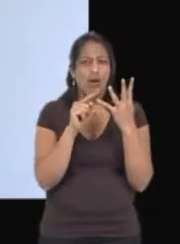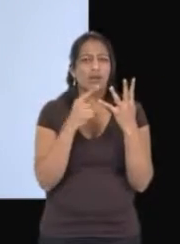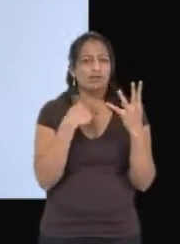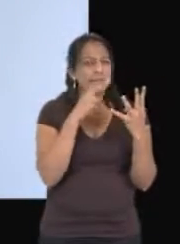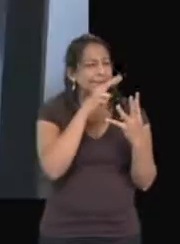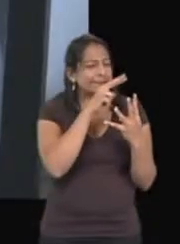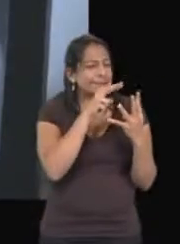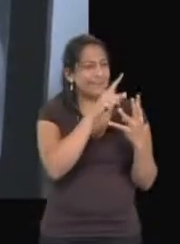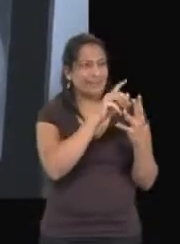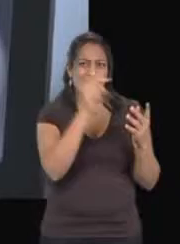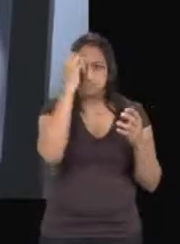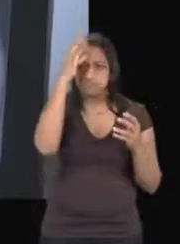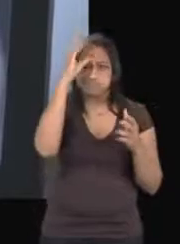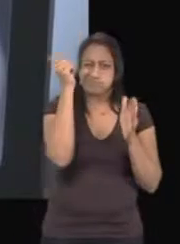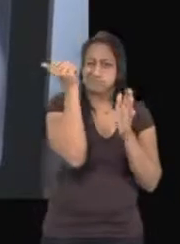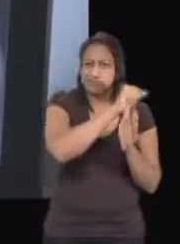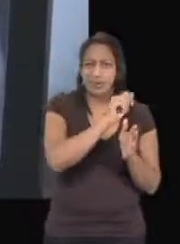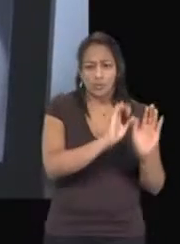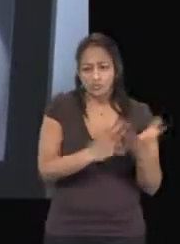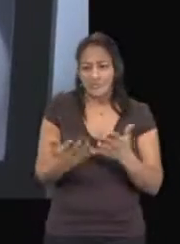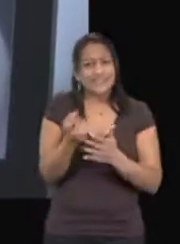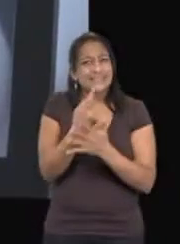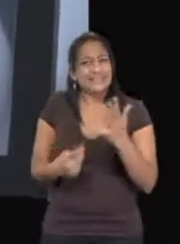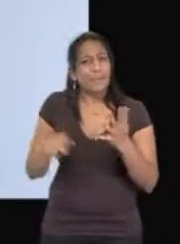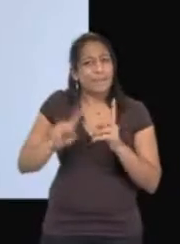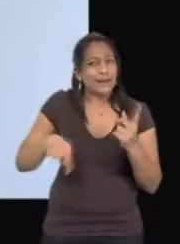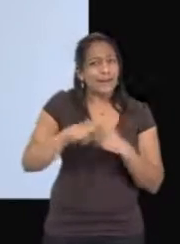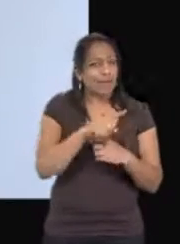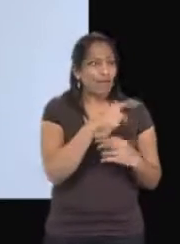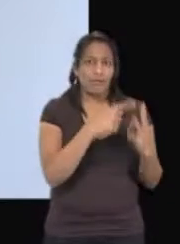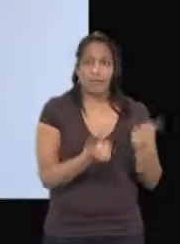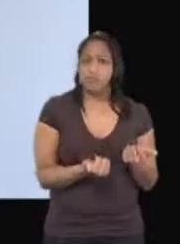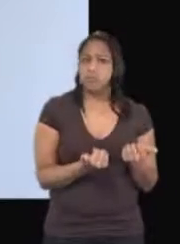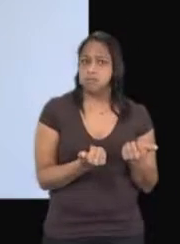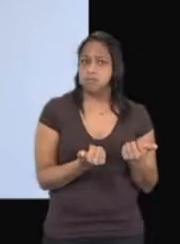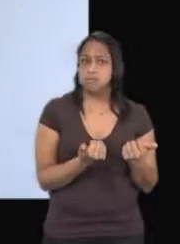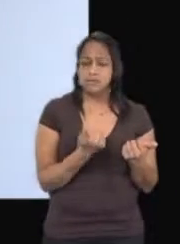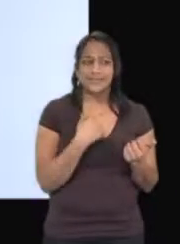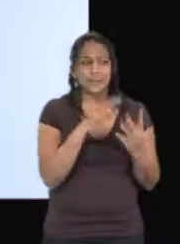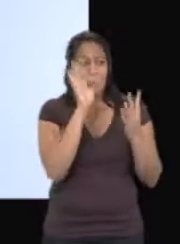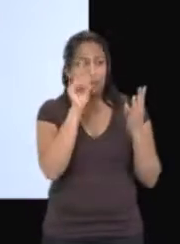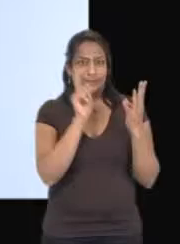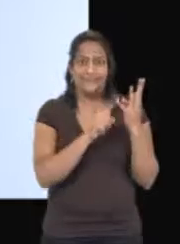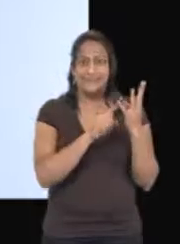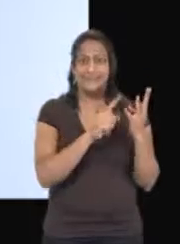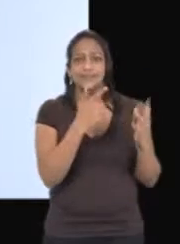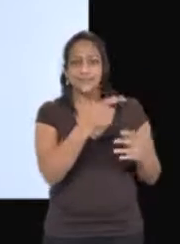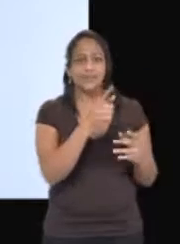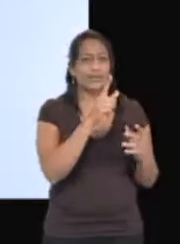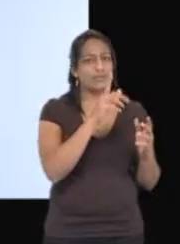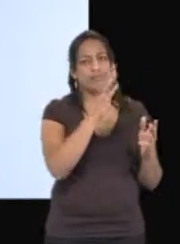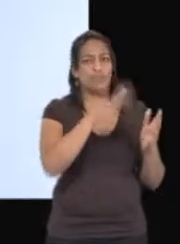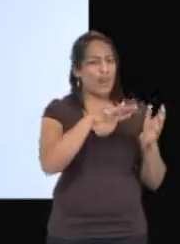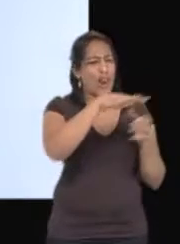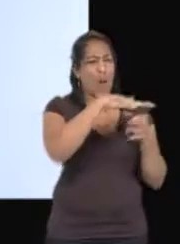with disabilities, and they were all very good, but we actually came to choose a local provider in Stockport called